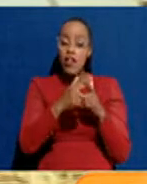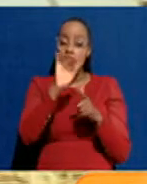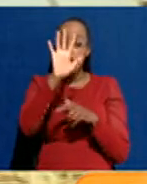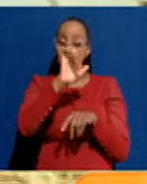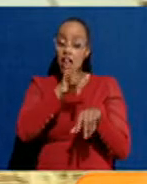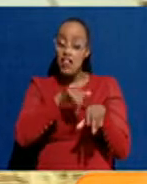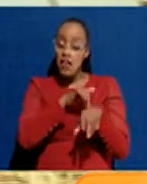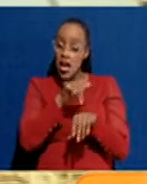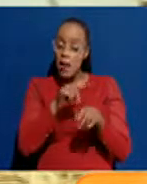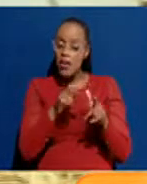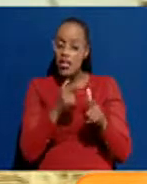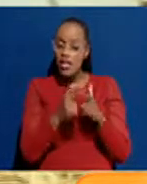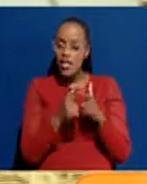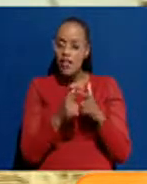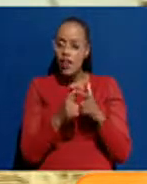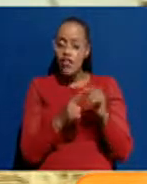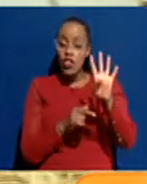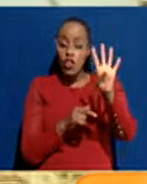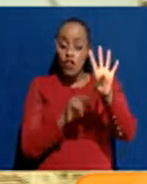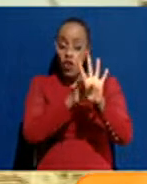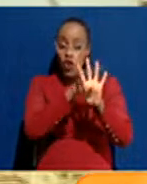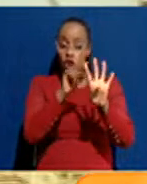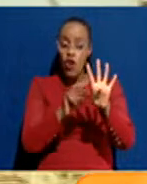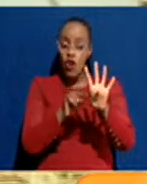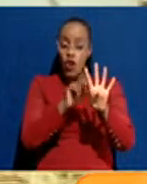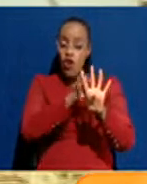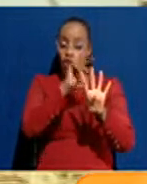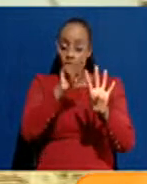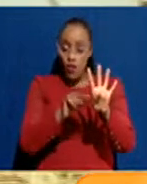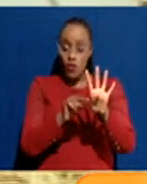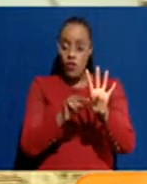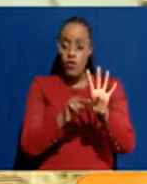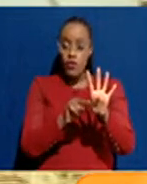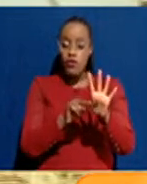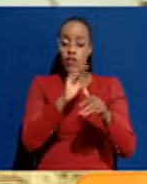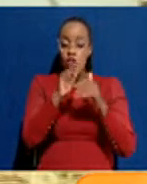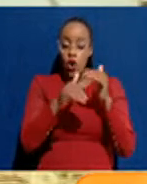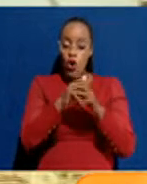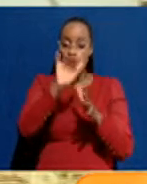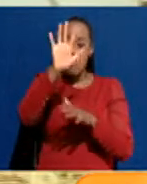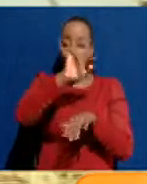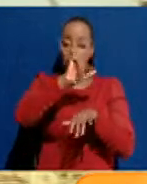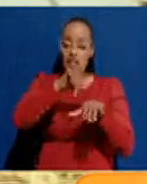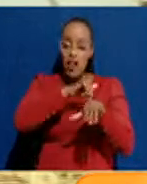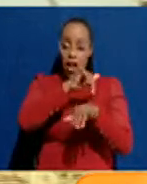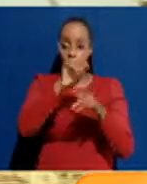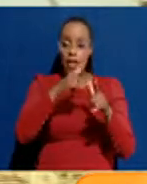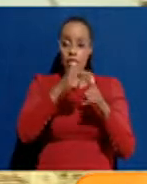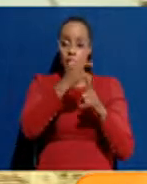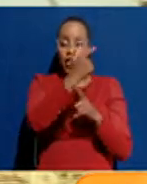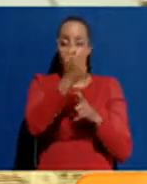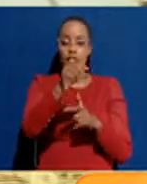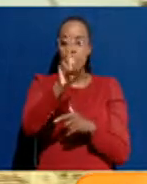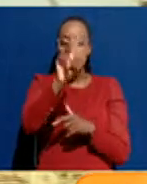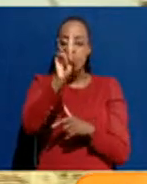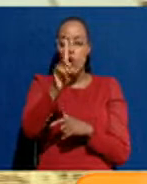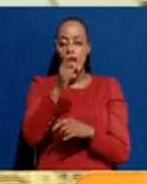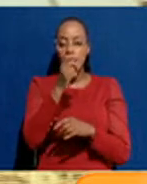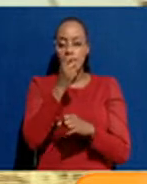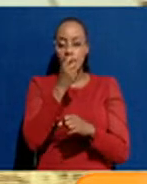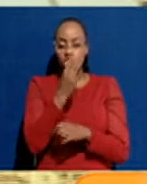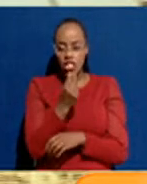5 hours, for the four bulbs, mm-hmm. 5 watts each, mm-hmm. and it's on for 5 hours. Mm-hmm. Each daily cost is only 1 shilling and 20 cents.